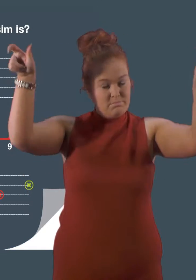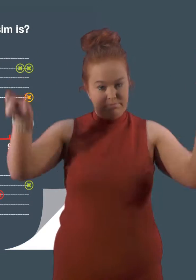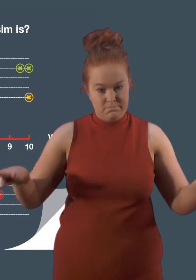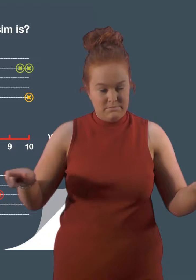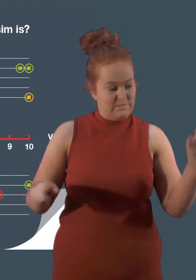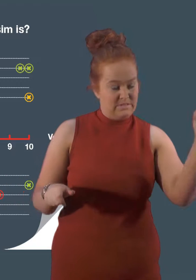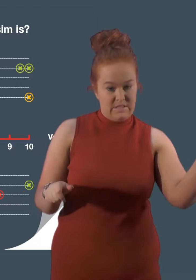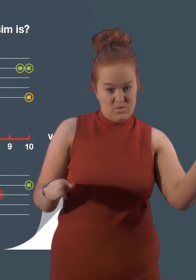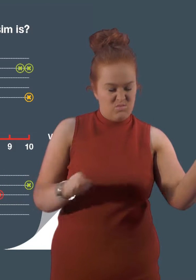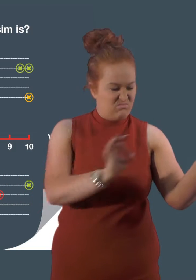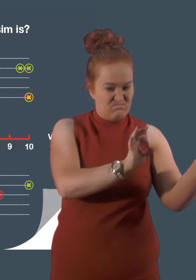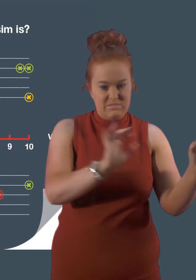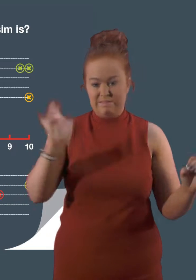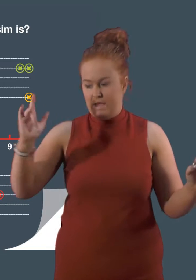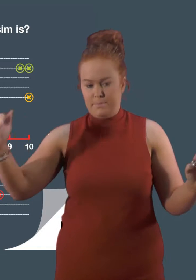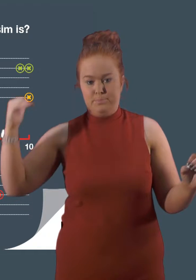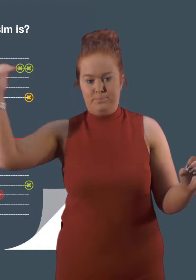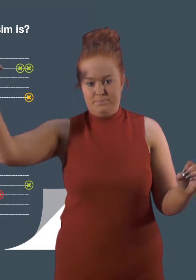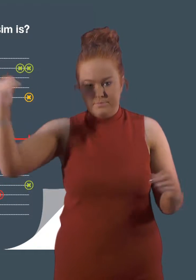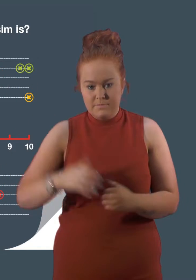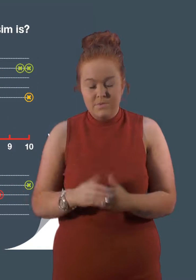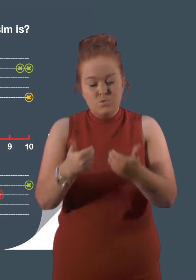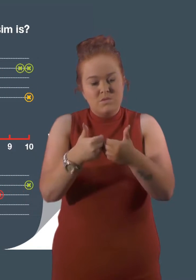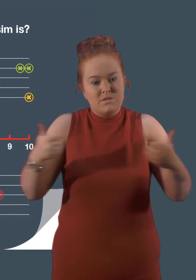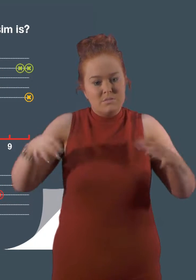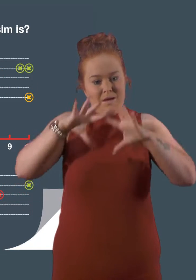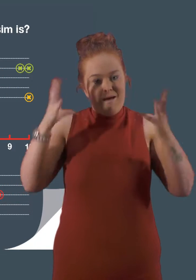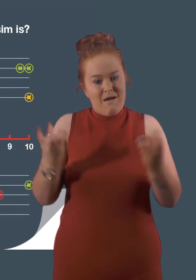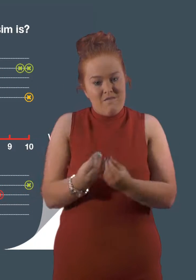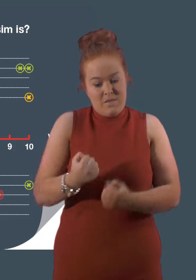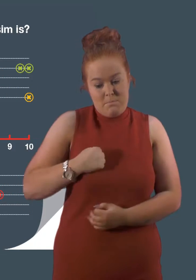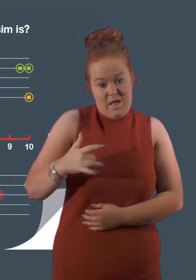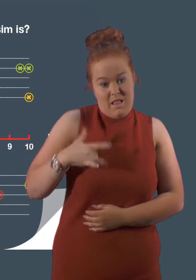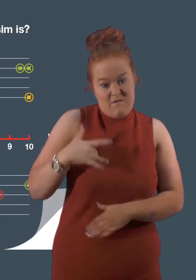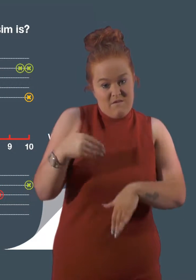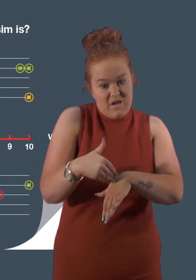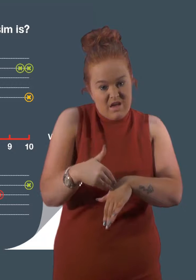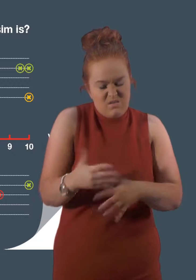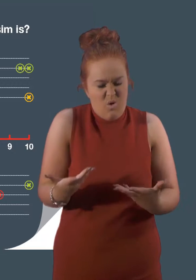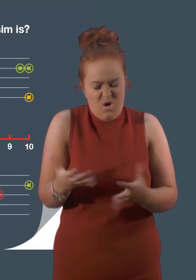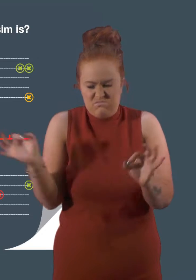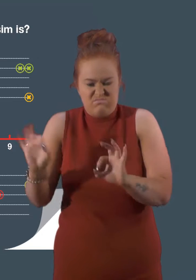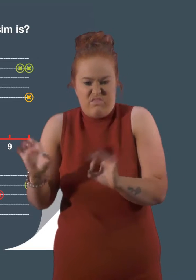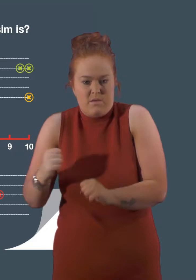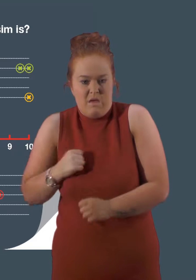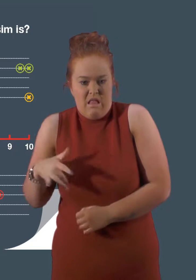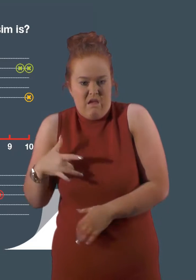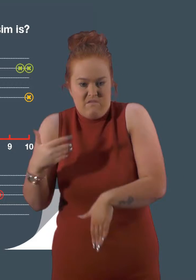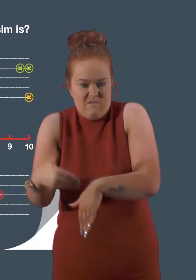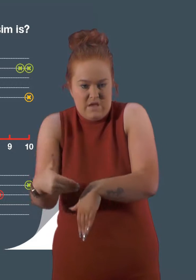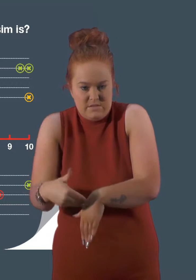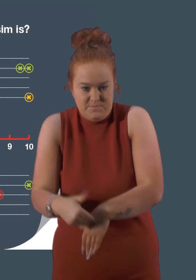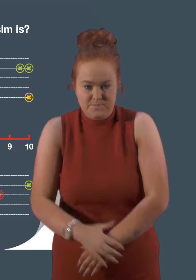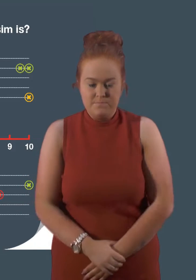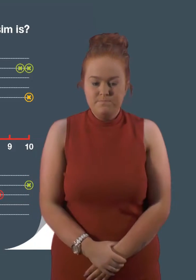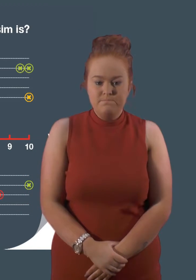line represents the continuum that learners and tutors would stand on when they're answering the questions. The question is at the top, and at either